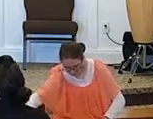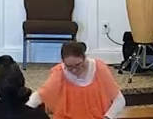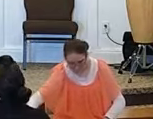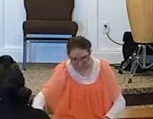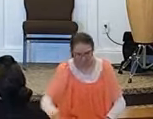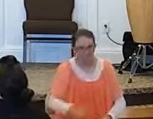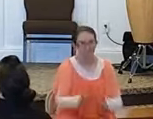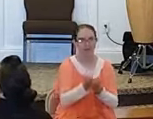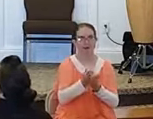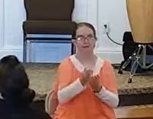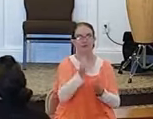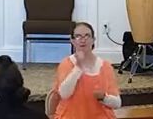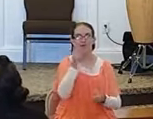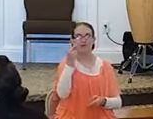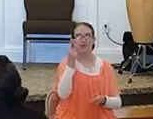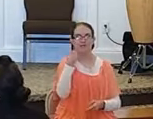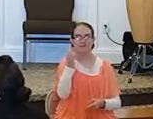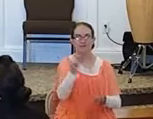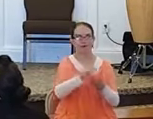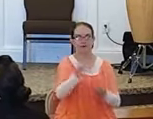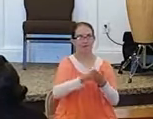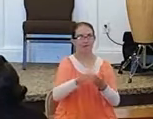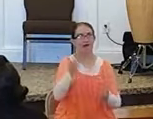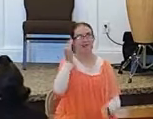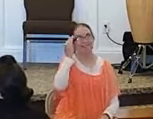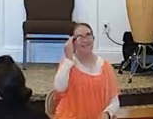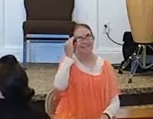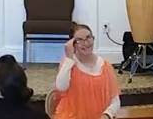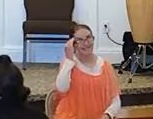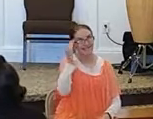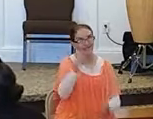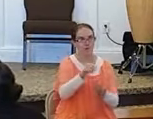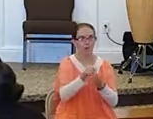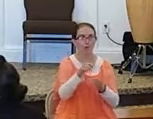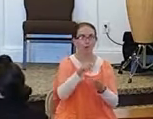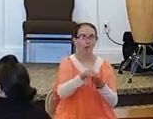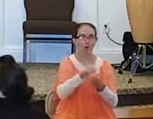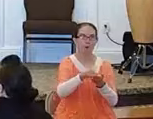Now the Bible don't say what he wrote on the ground. You know what I think he wrote on the ground?